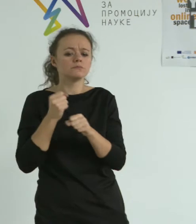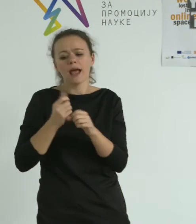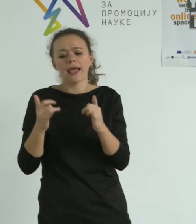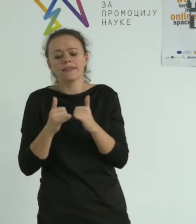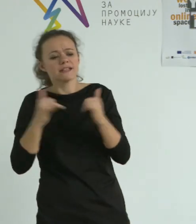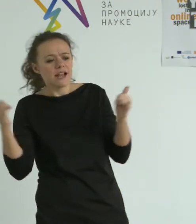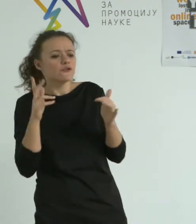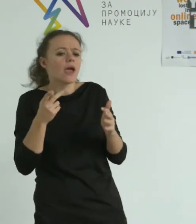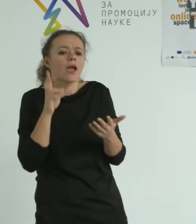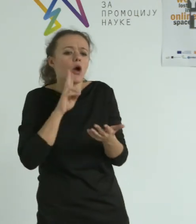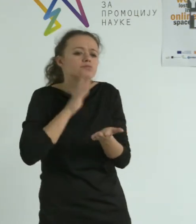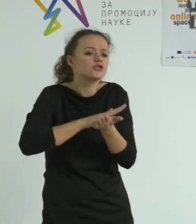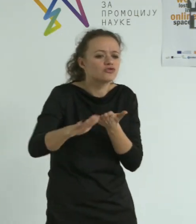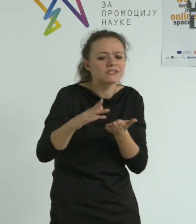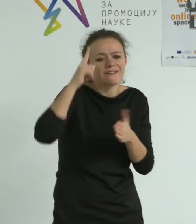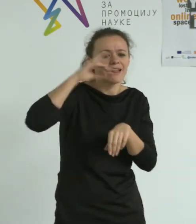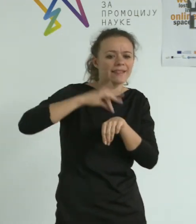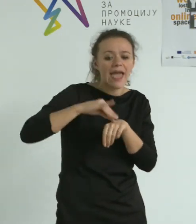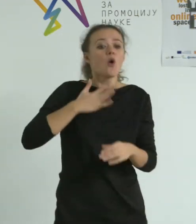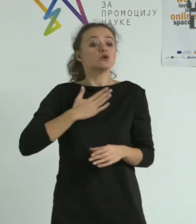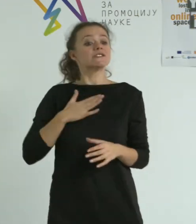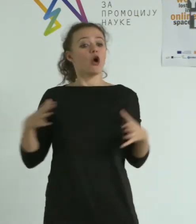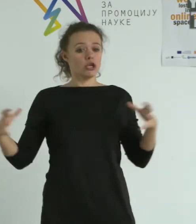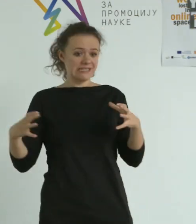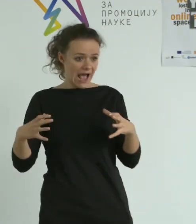idea for their community that they can